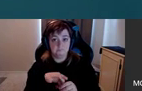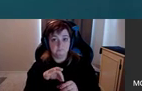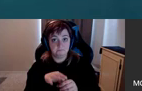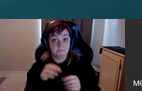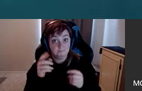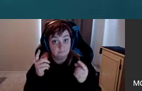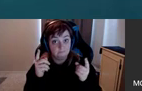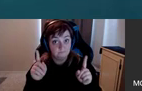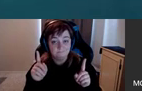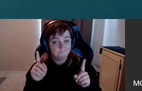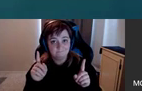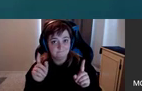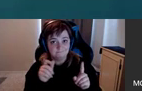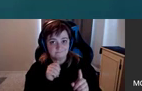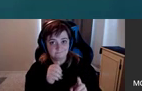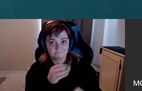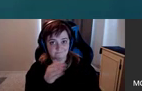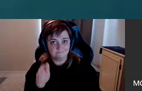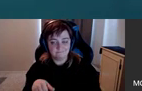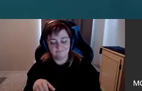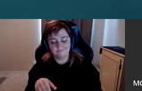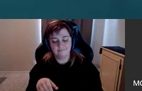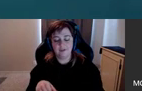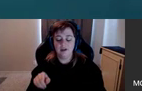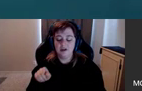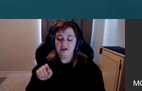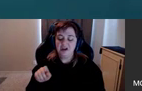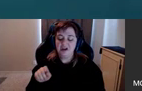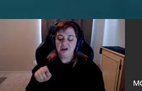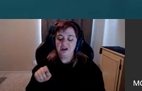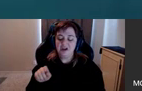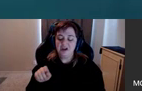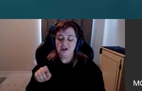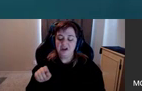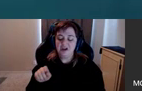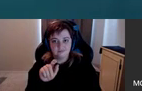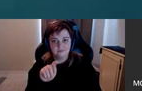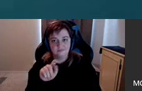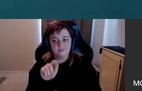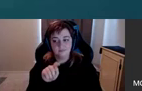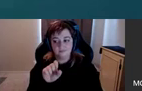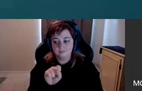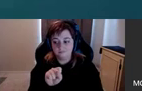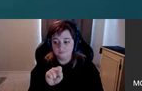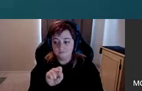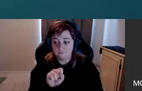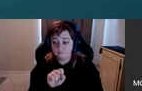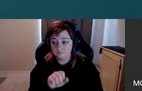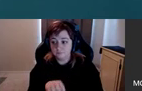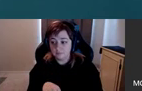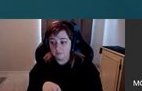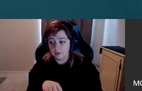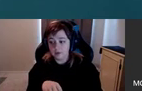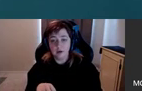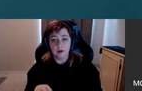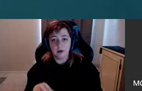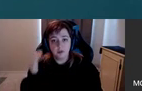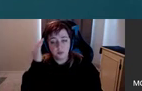political junkie. He knows statistics, he follows polls, he does all of that. And he kept telling me statistically, it's